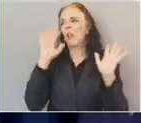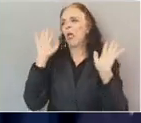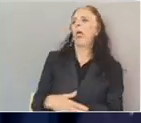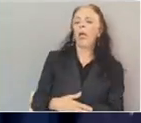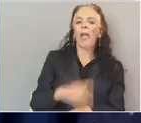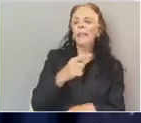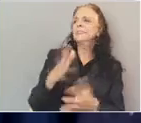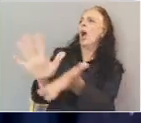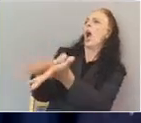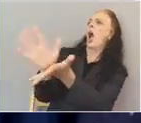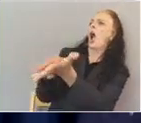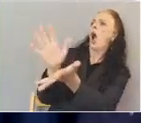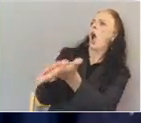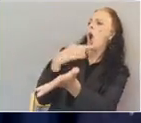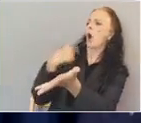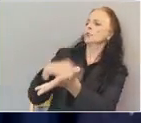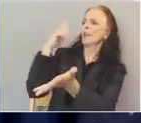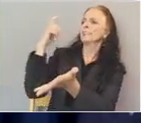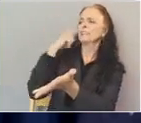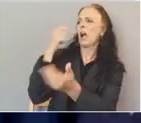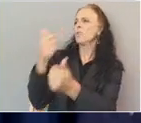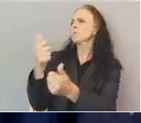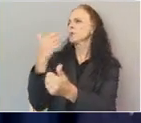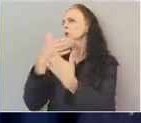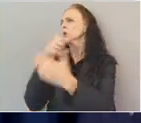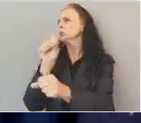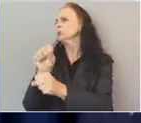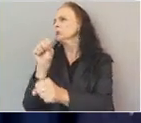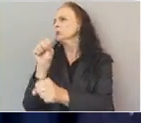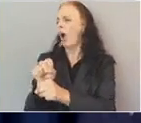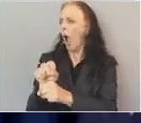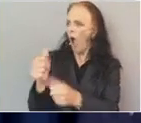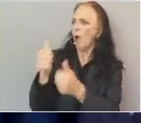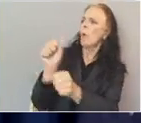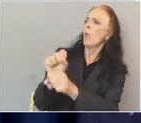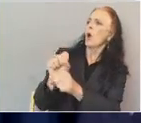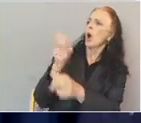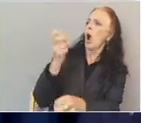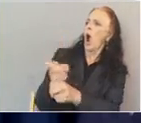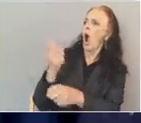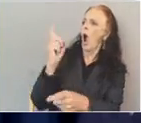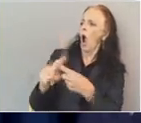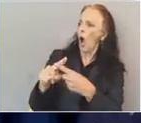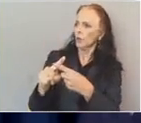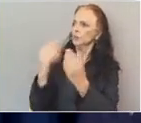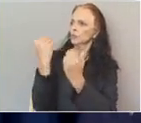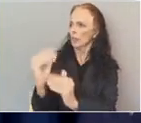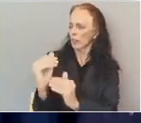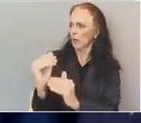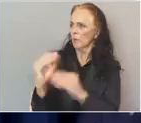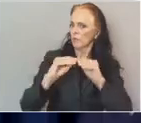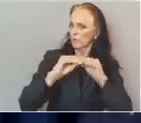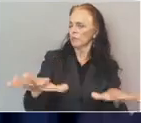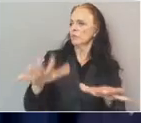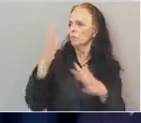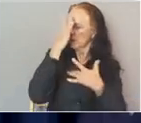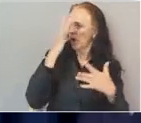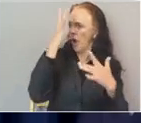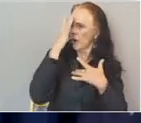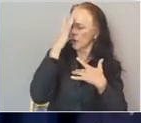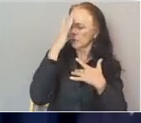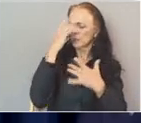government. He said, quote, "China has been working hard to contain the coronavirus. The United States